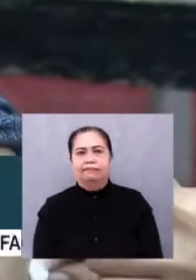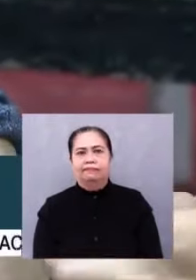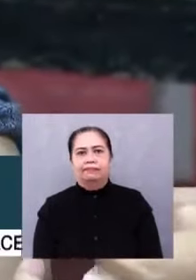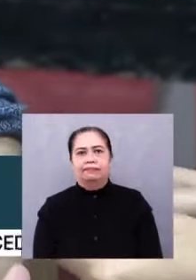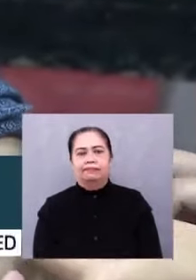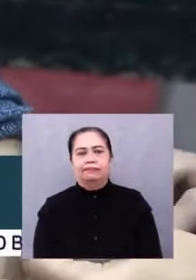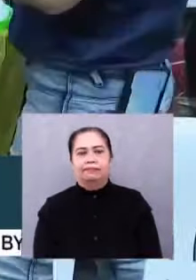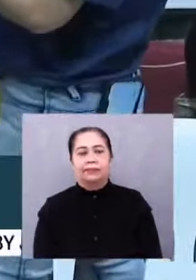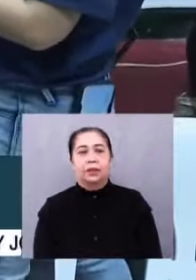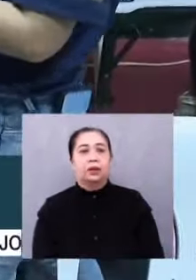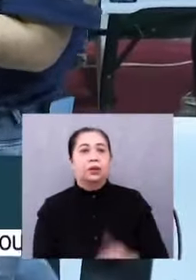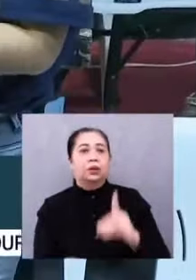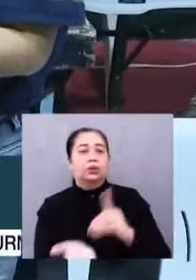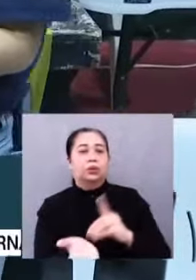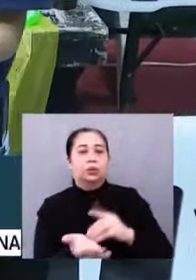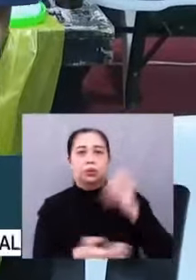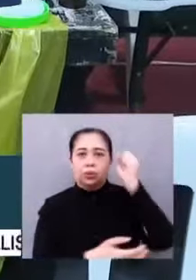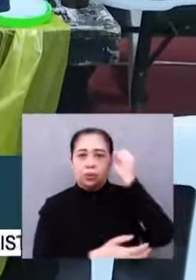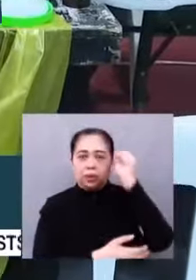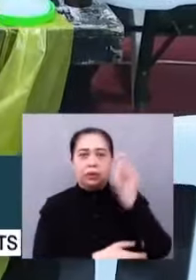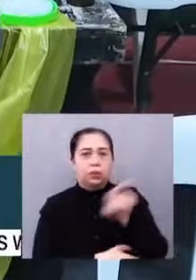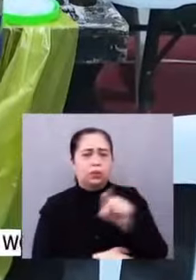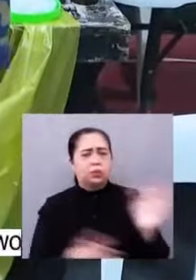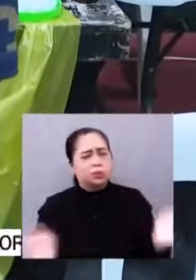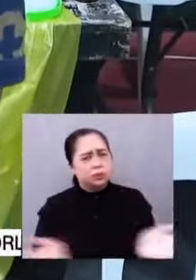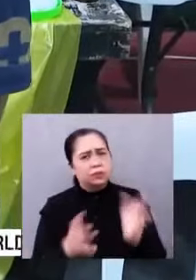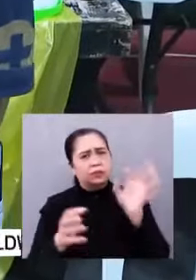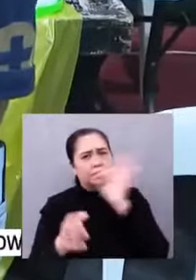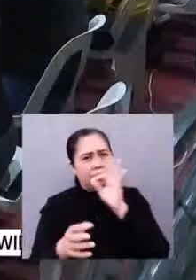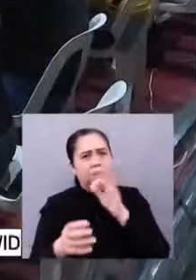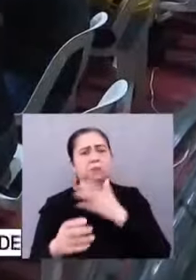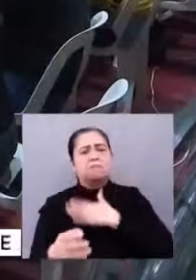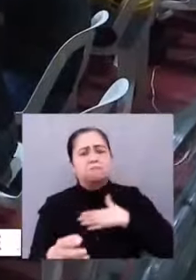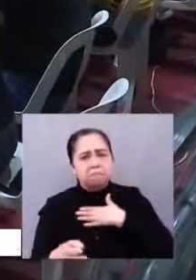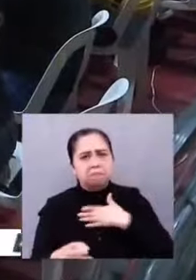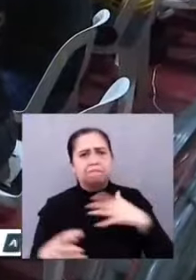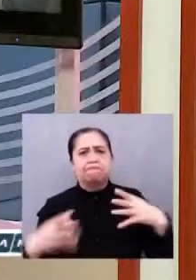Dr. Solante also urges more Filipinos to get vaccinated.